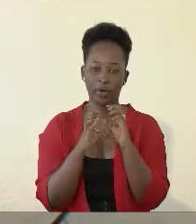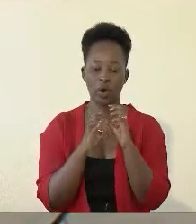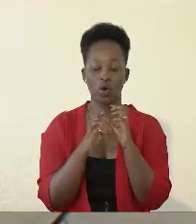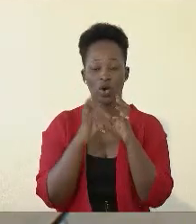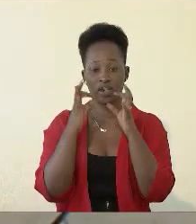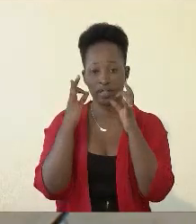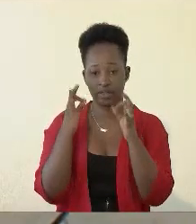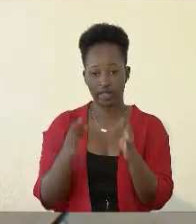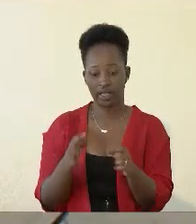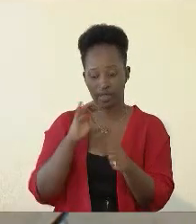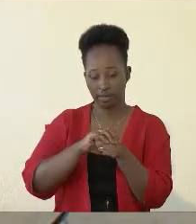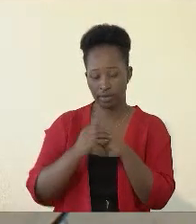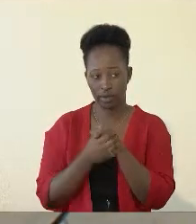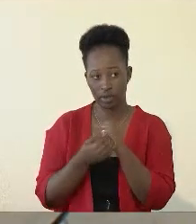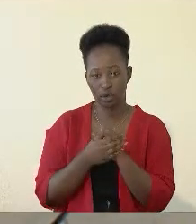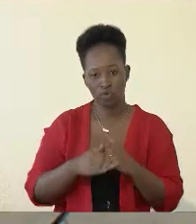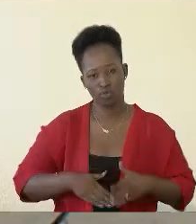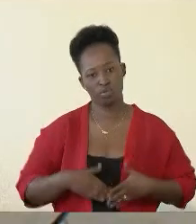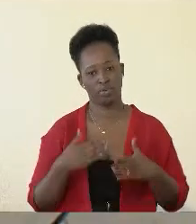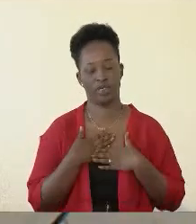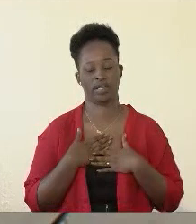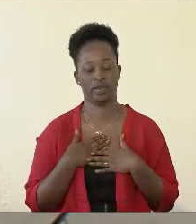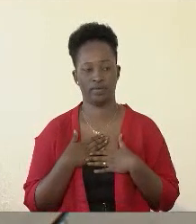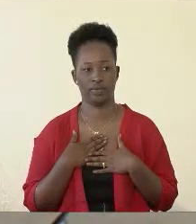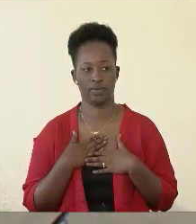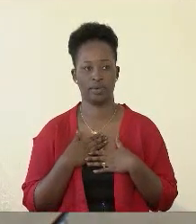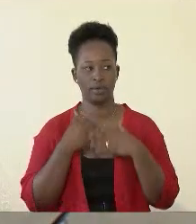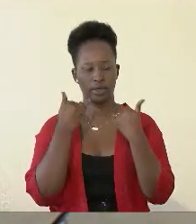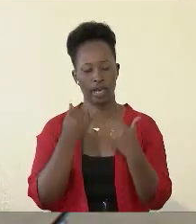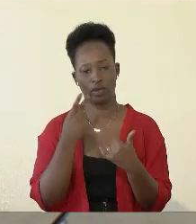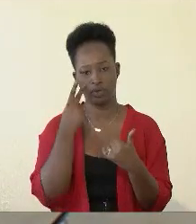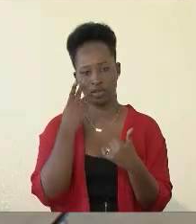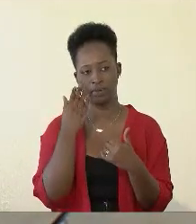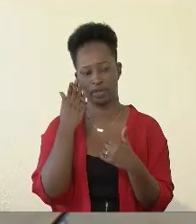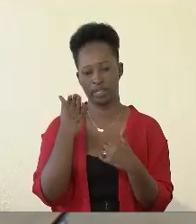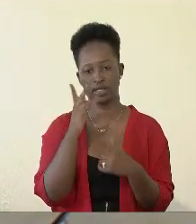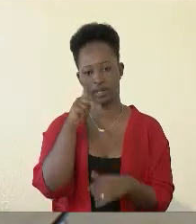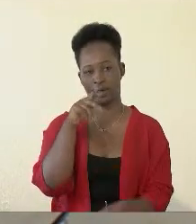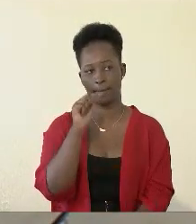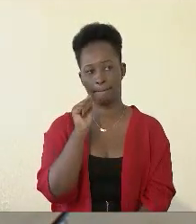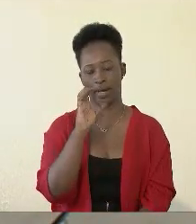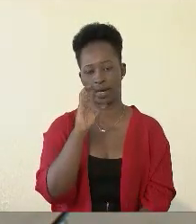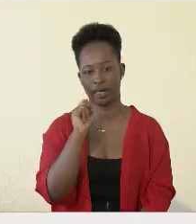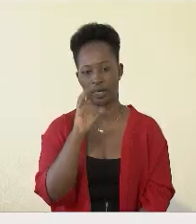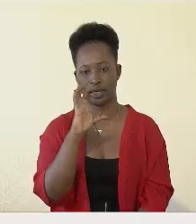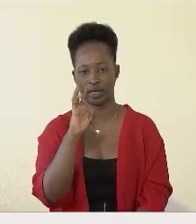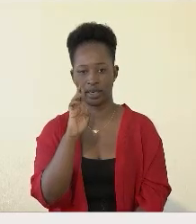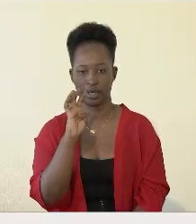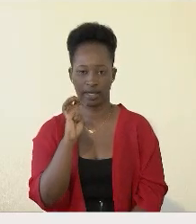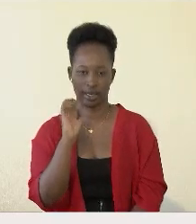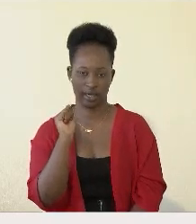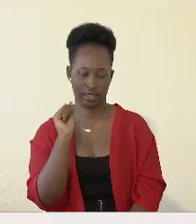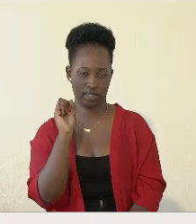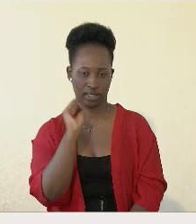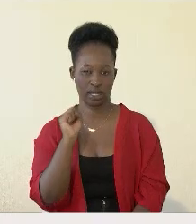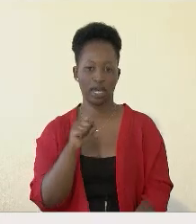messenger produced by the endocrine gland. Let us go through this. I said the pancreas is an